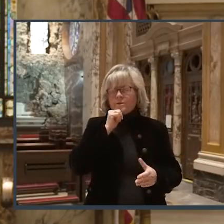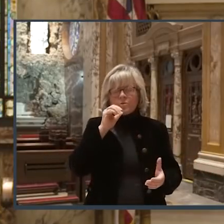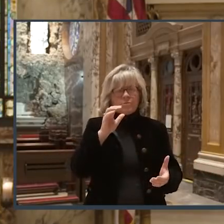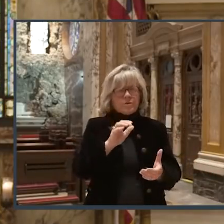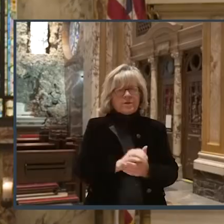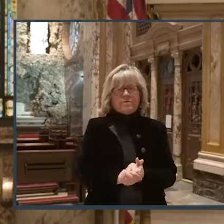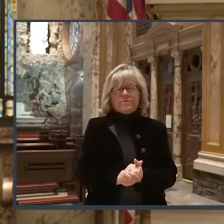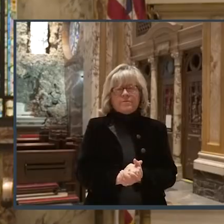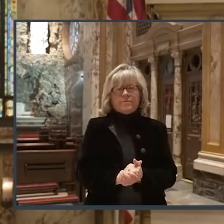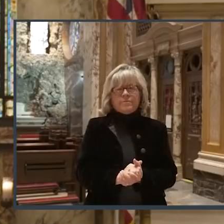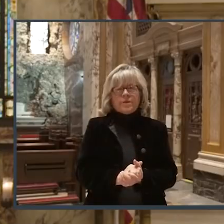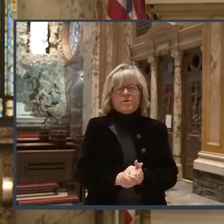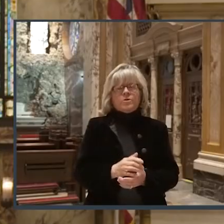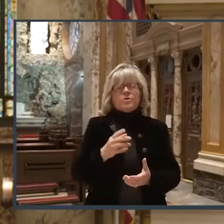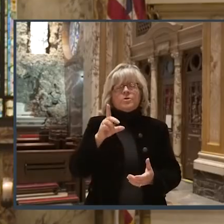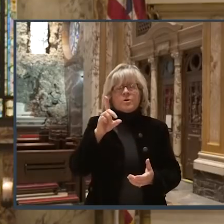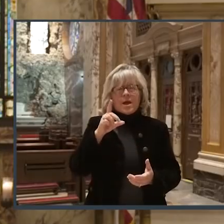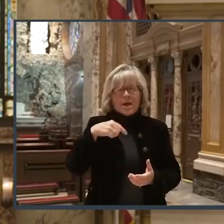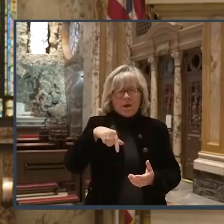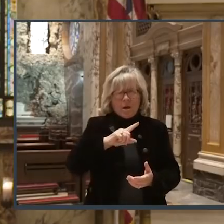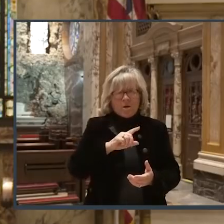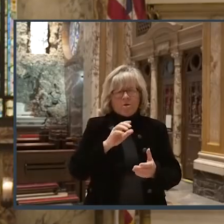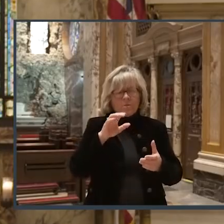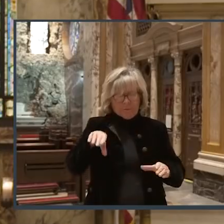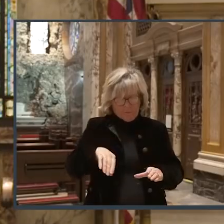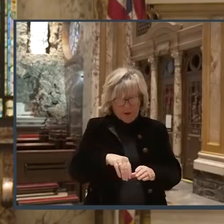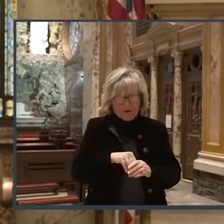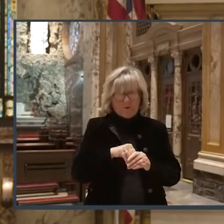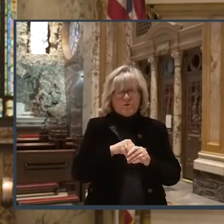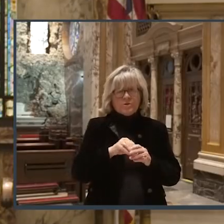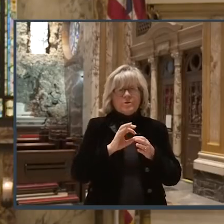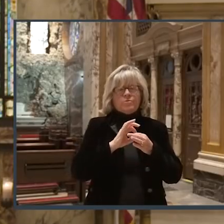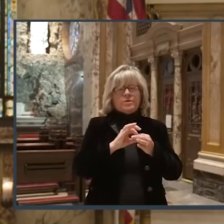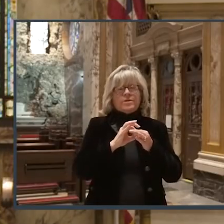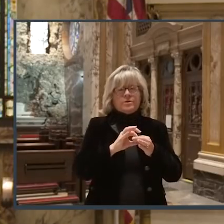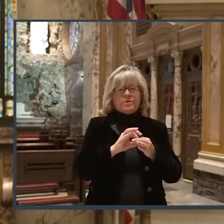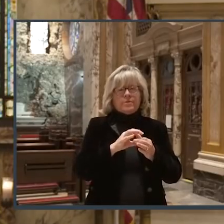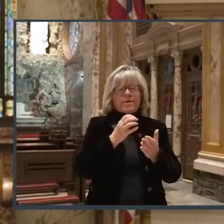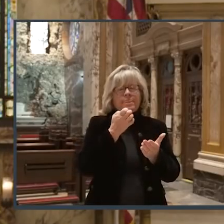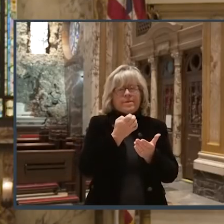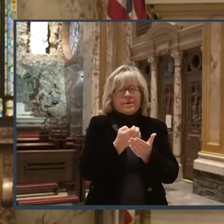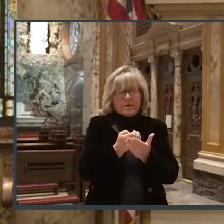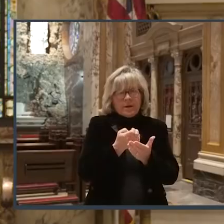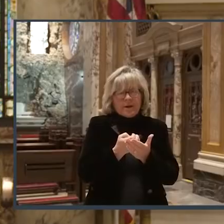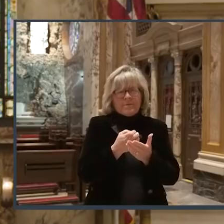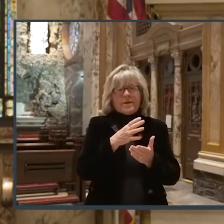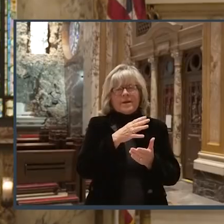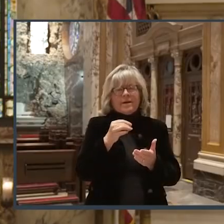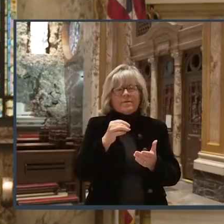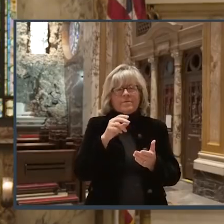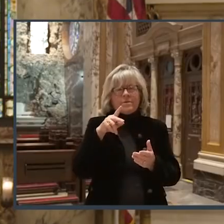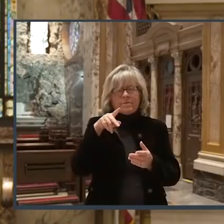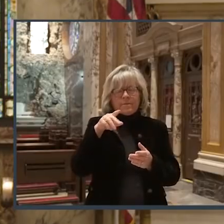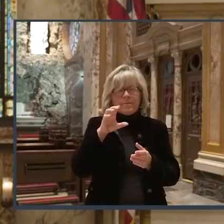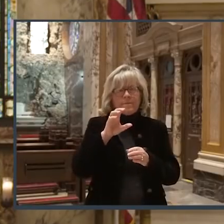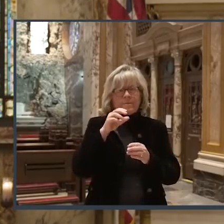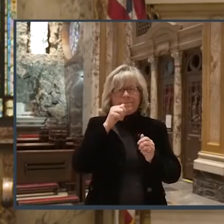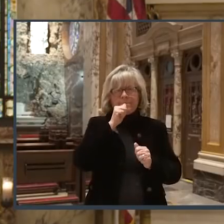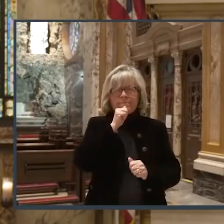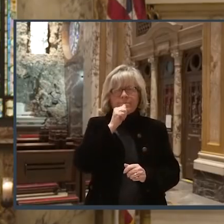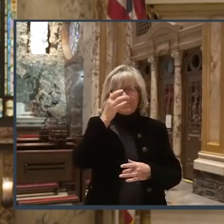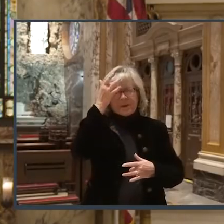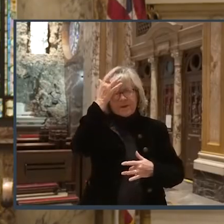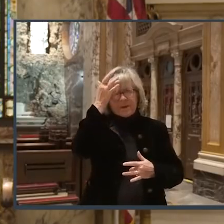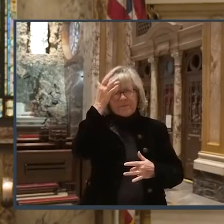we struggling in our marriages or in our relationships? Has the economy and the pandemic placed a strain on our finances